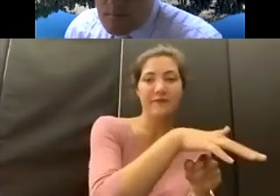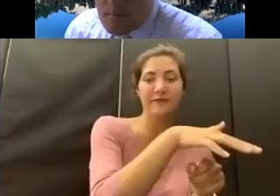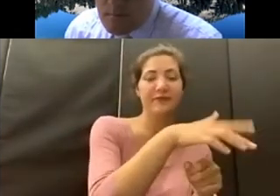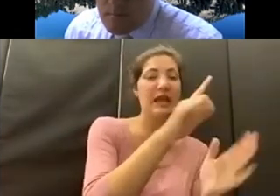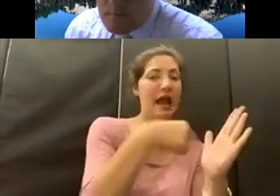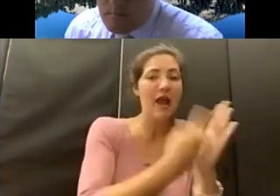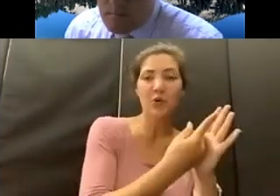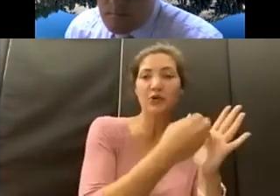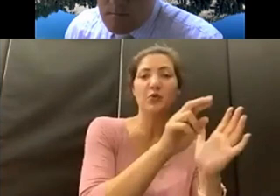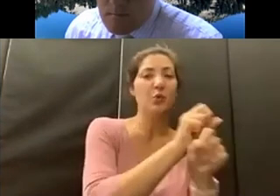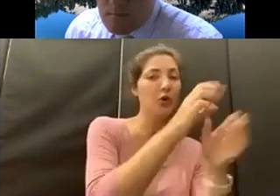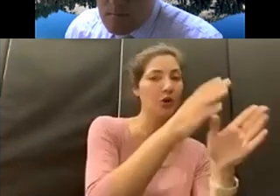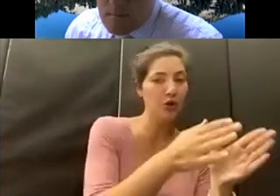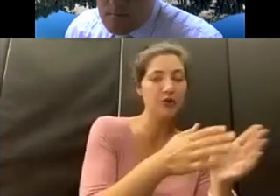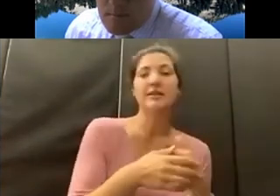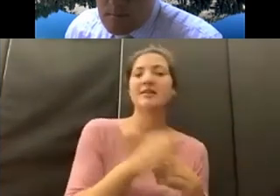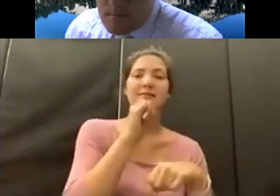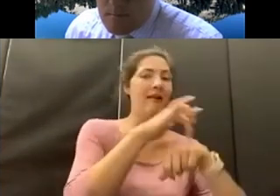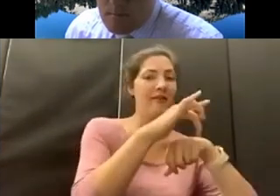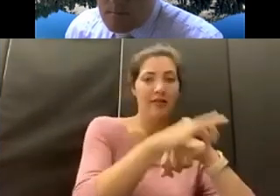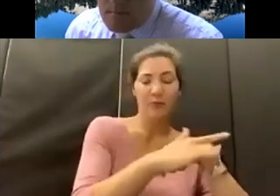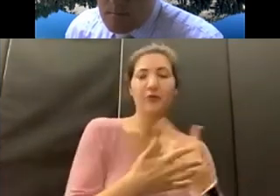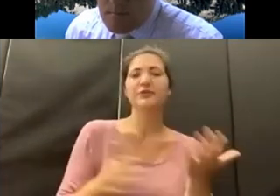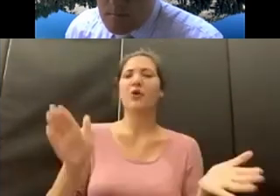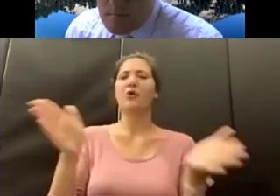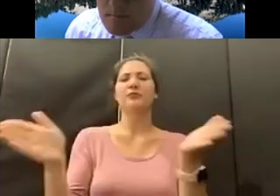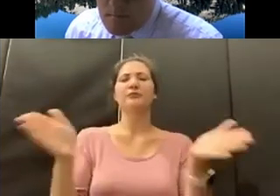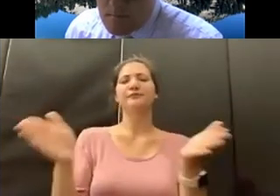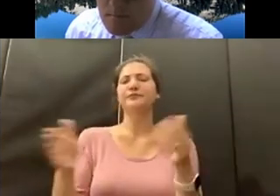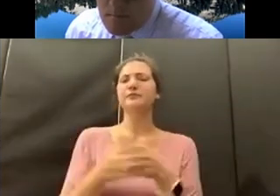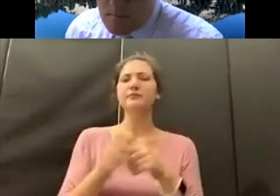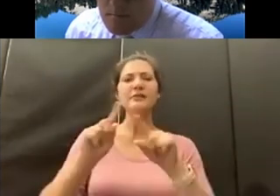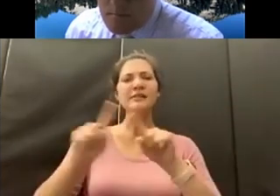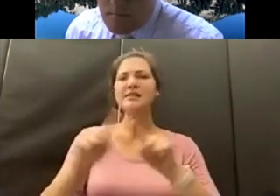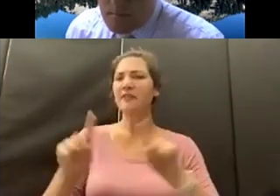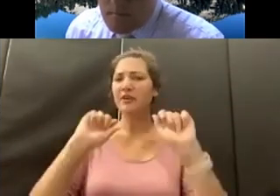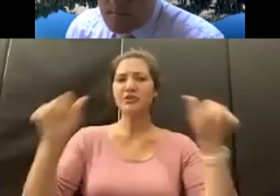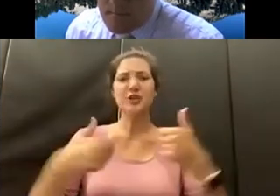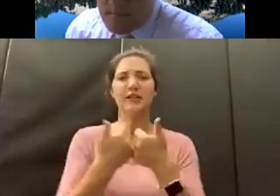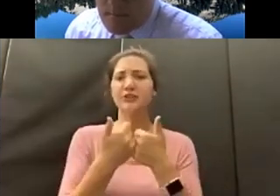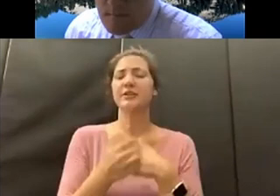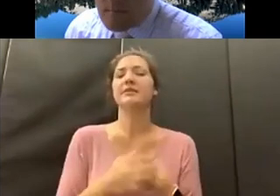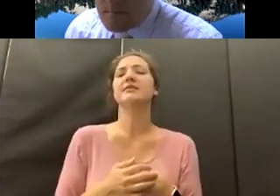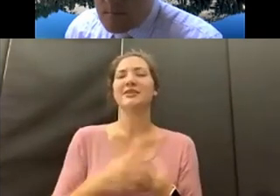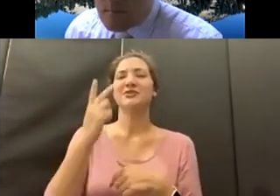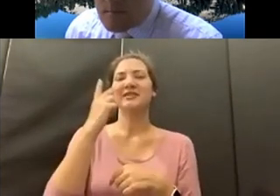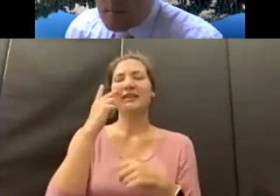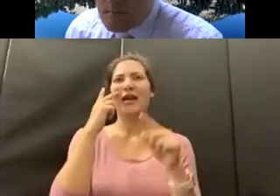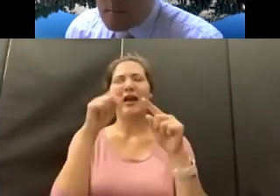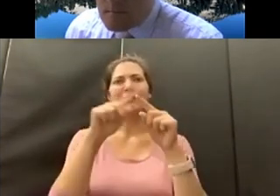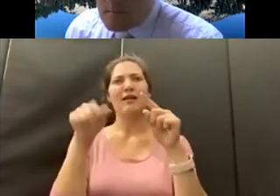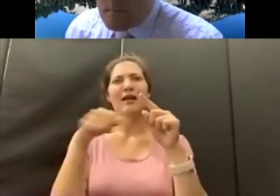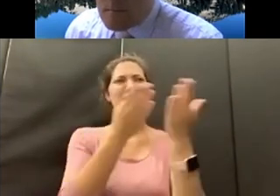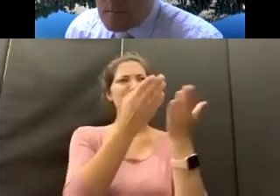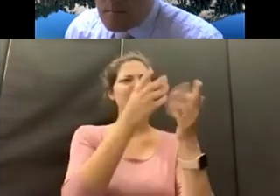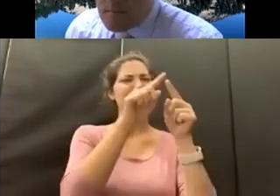not available as insurance does not pay for it. So you see that loop of services where